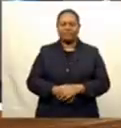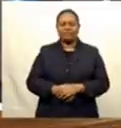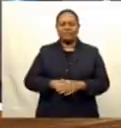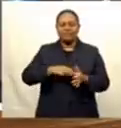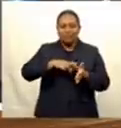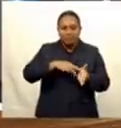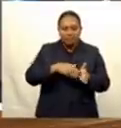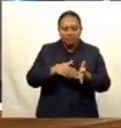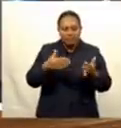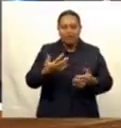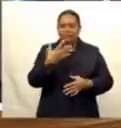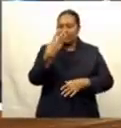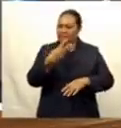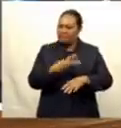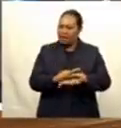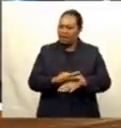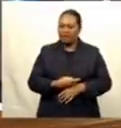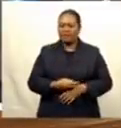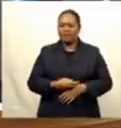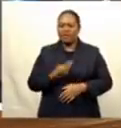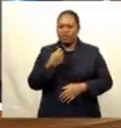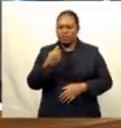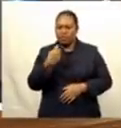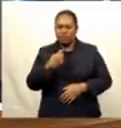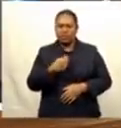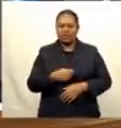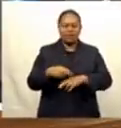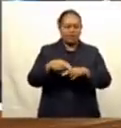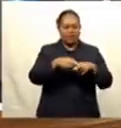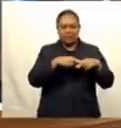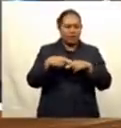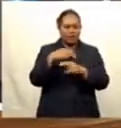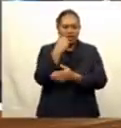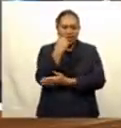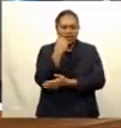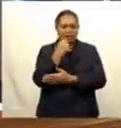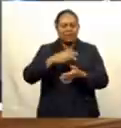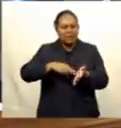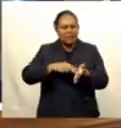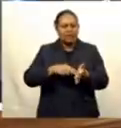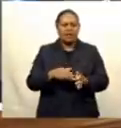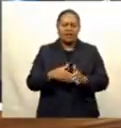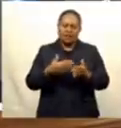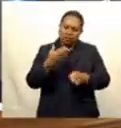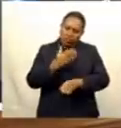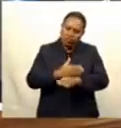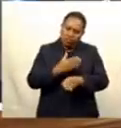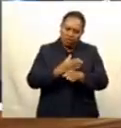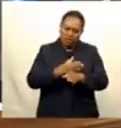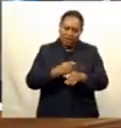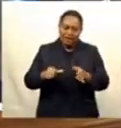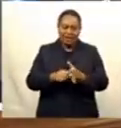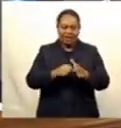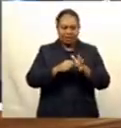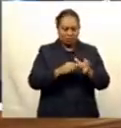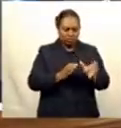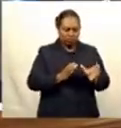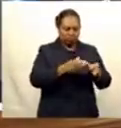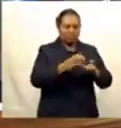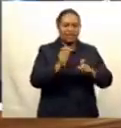Cup may be 5 months away, but the Fiji National Rugby League is working around the clock to put together a Mbati squad ahead of time.